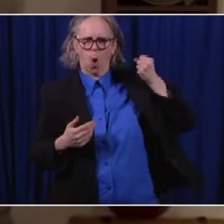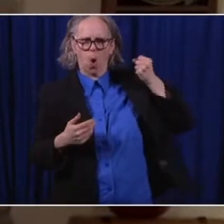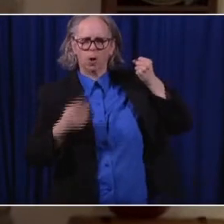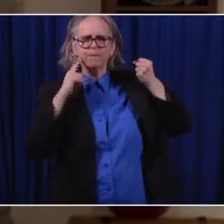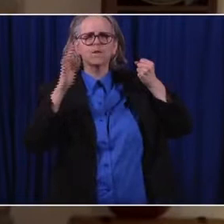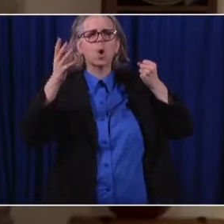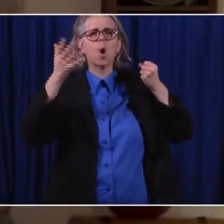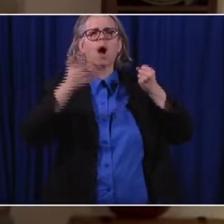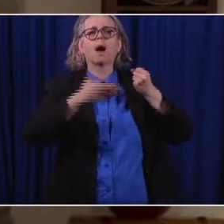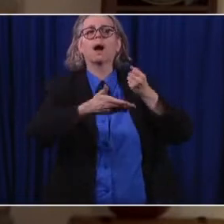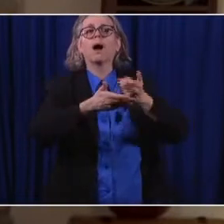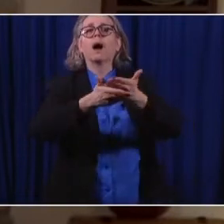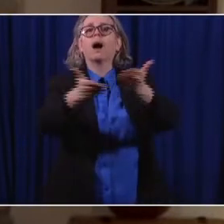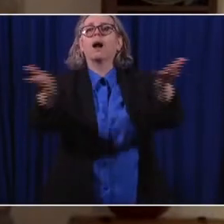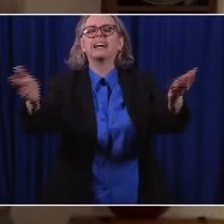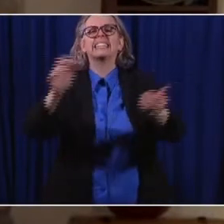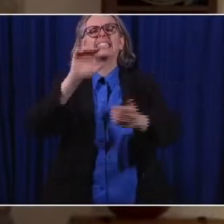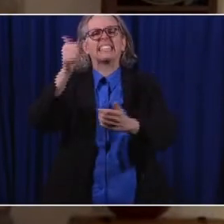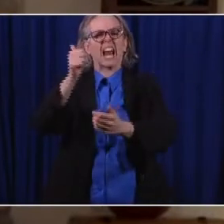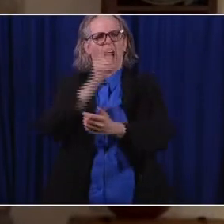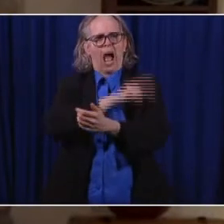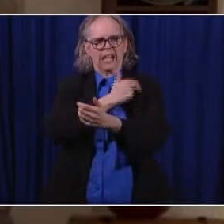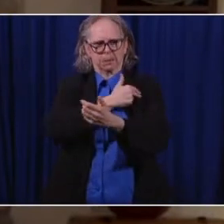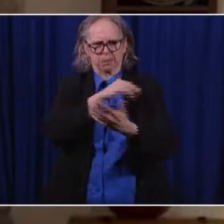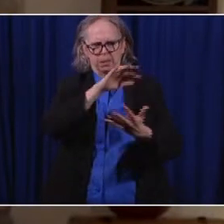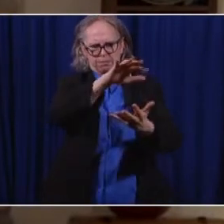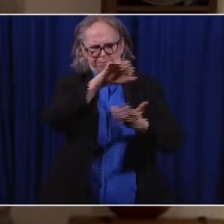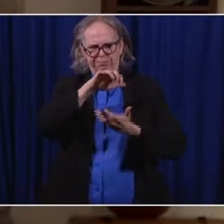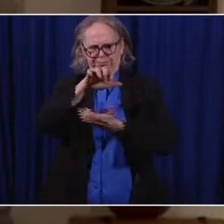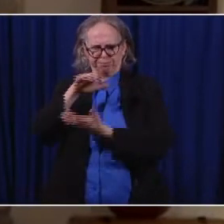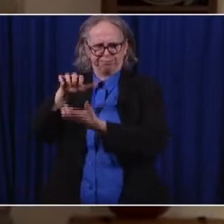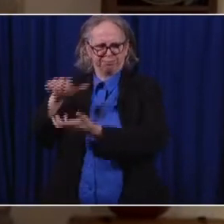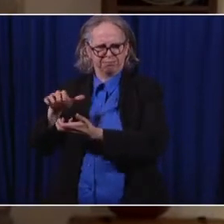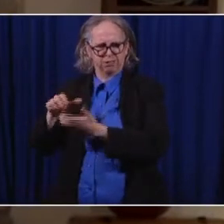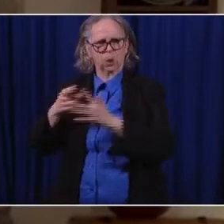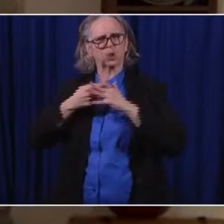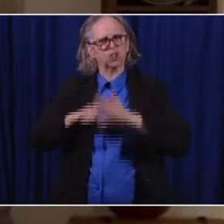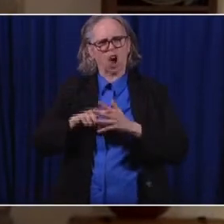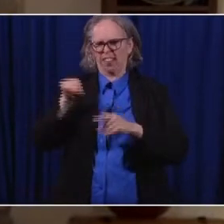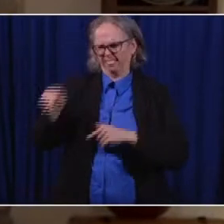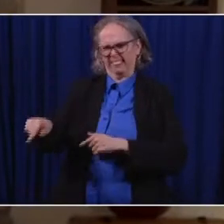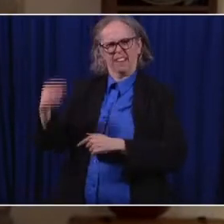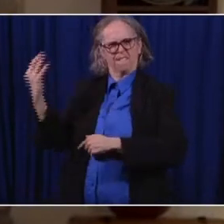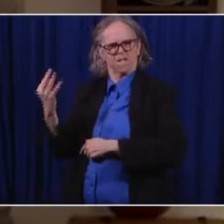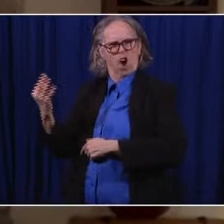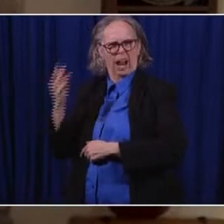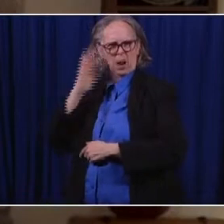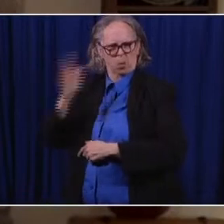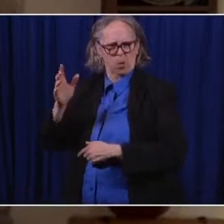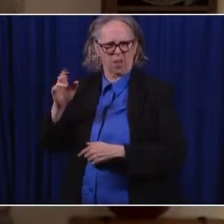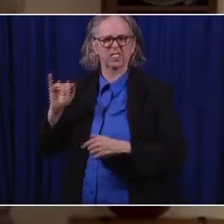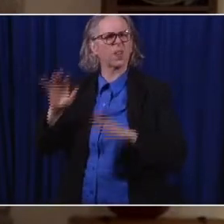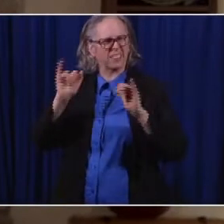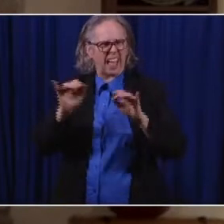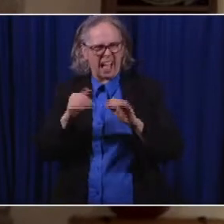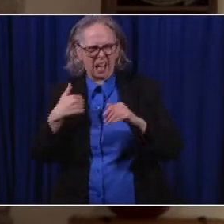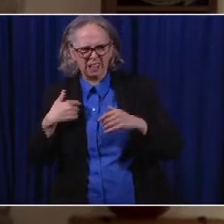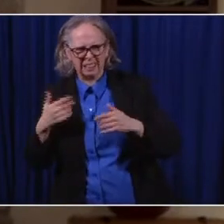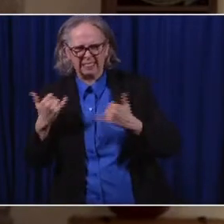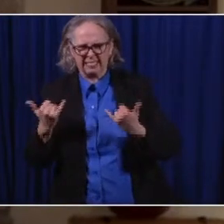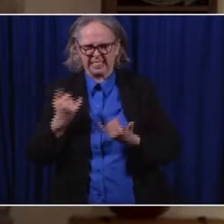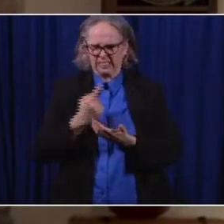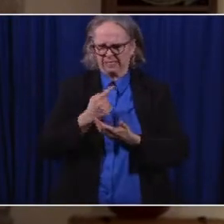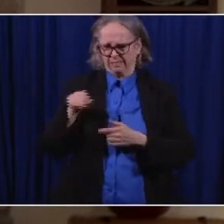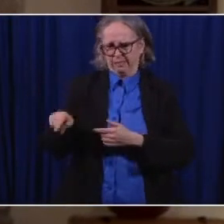different hospitals around the state. And that's what you're seeing today. But when we get to Friday, you'll then see that it kick in, and